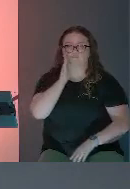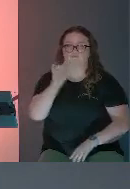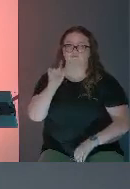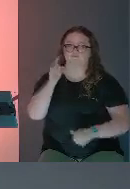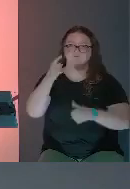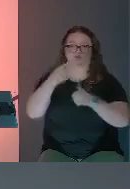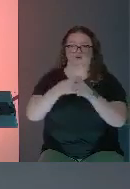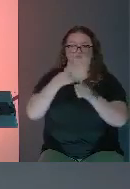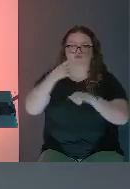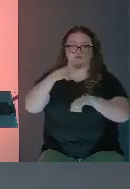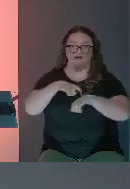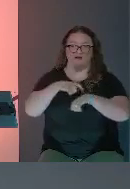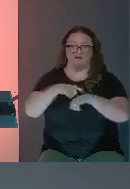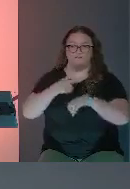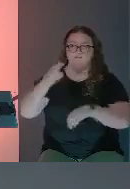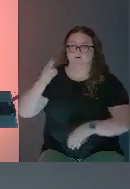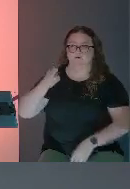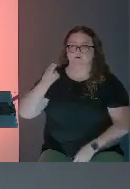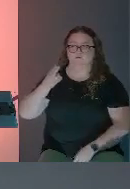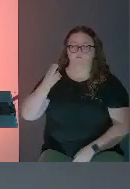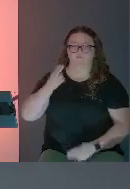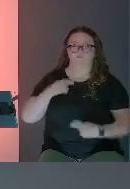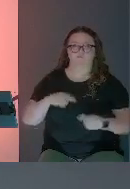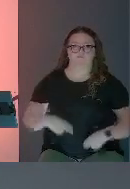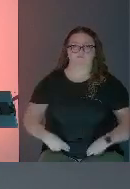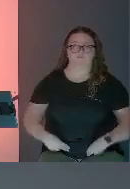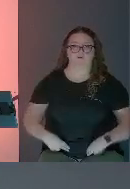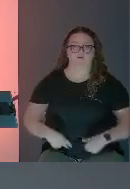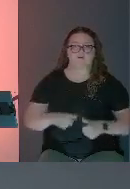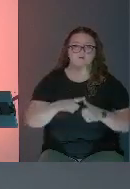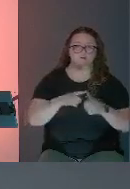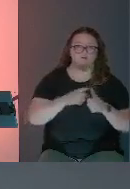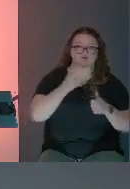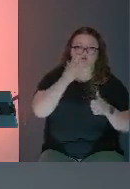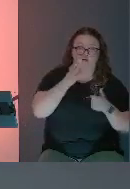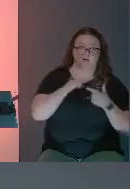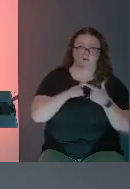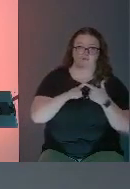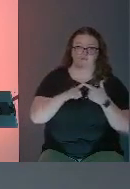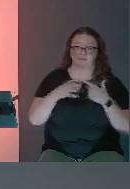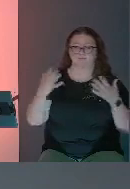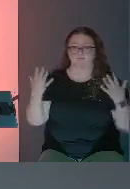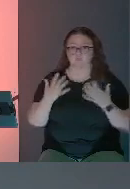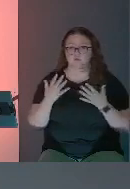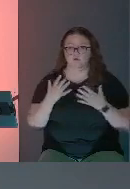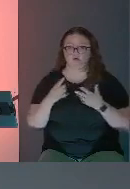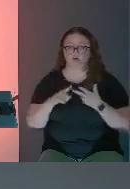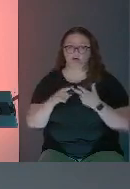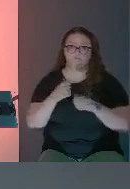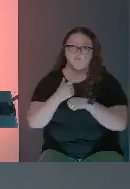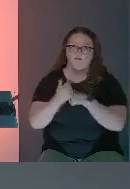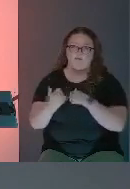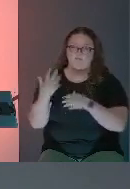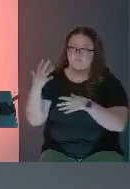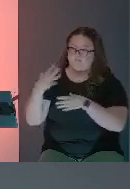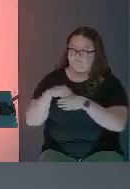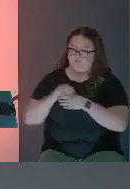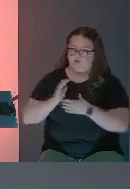shame, fear, and blame begins to be a part of man's human condition.